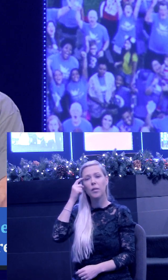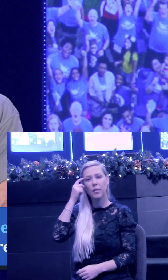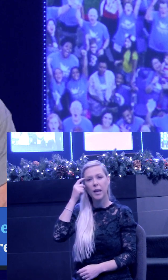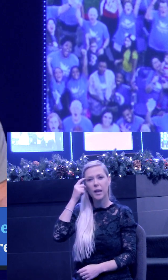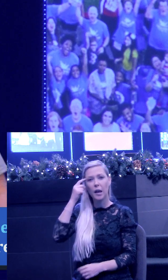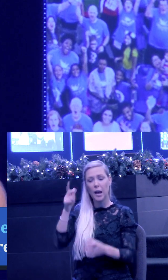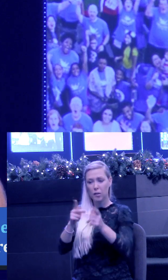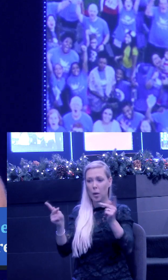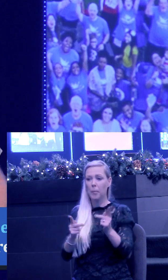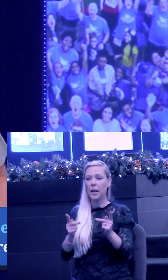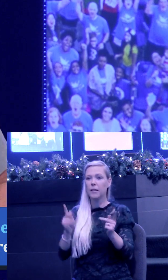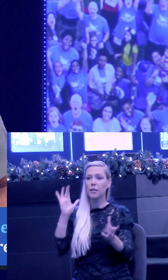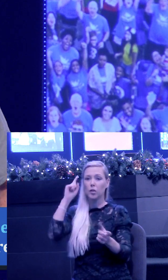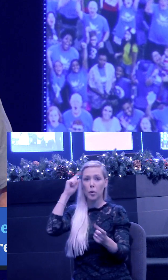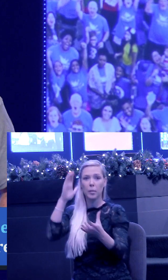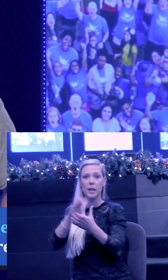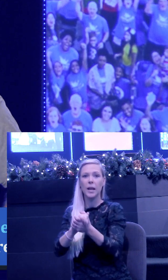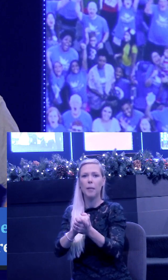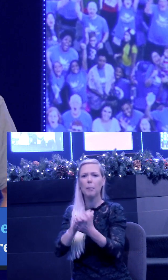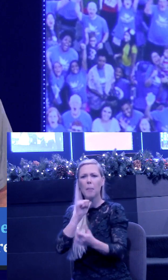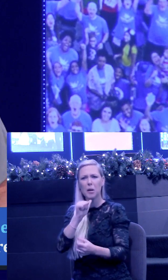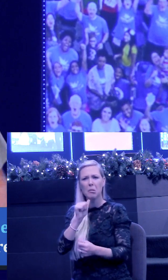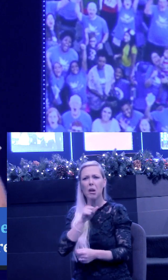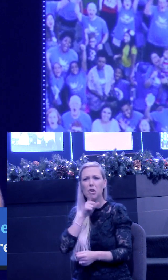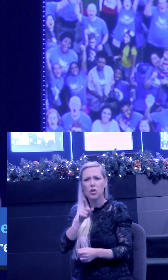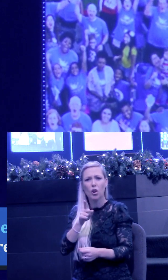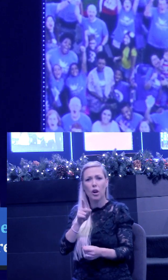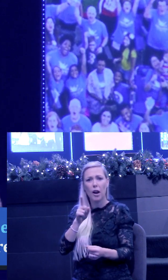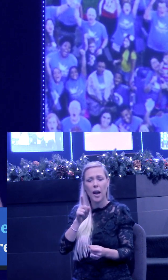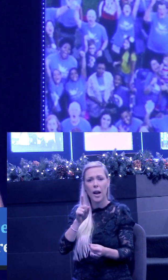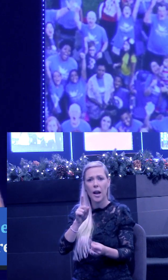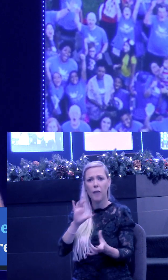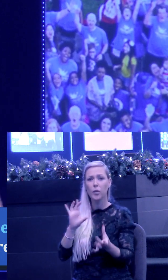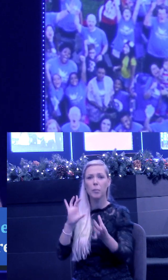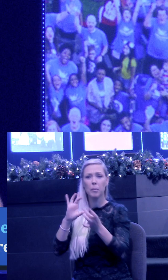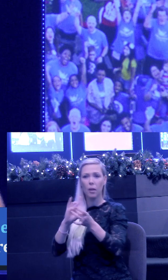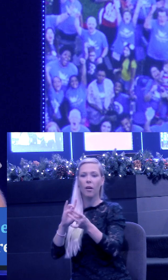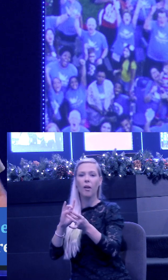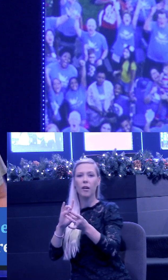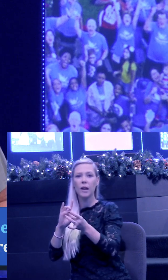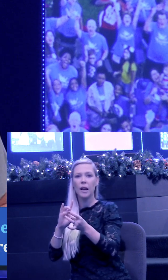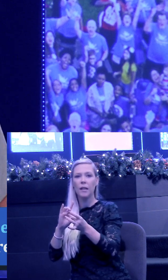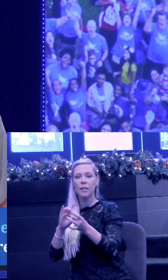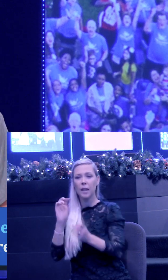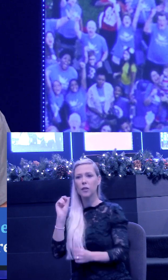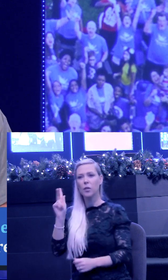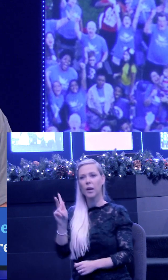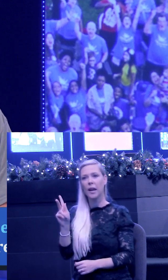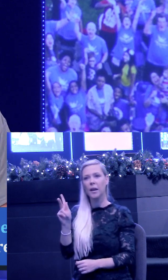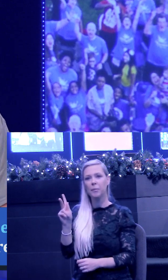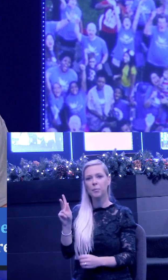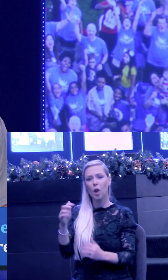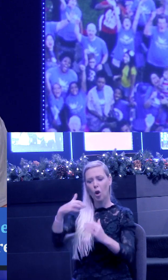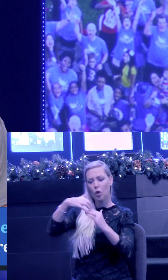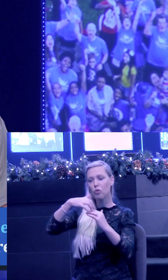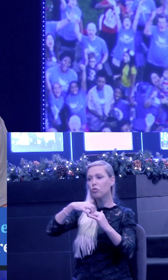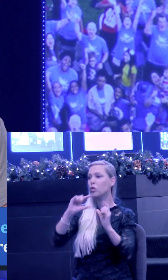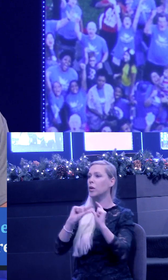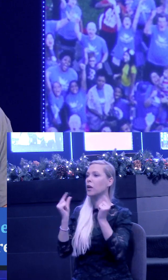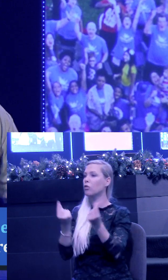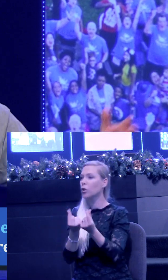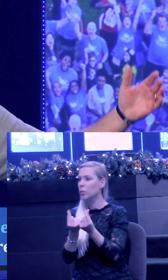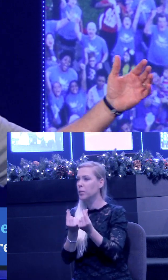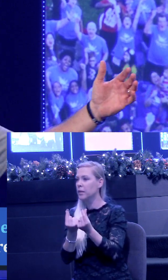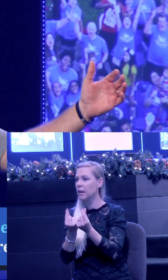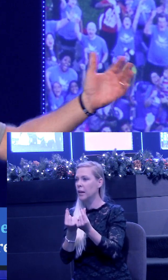not really sure that you belong, then we have all kinds of opportunities. We have rooted groups that you're gonna be able to sign up for in January, and